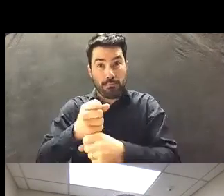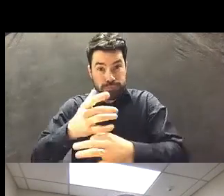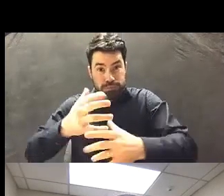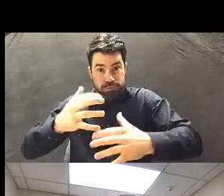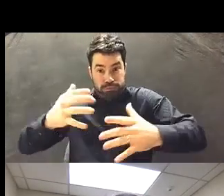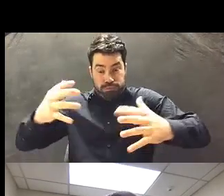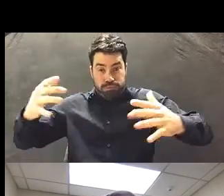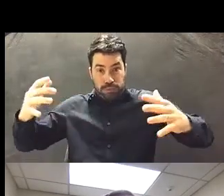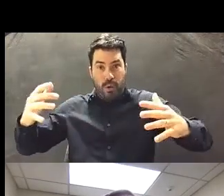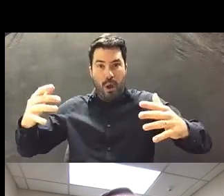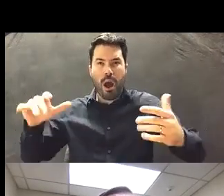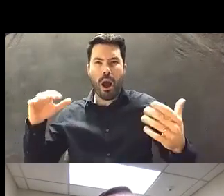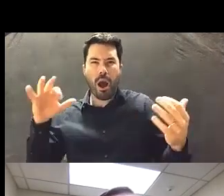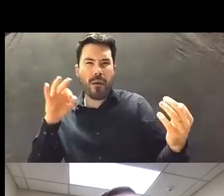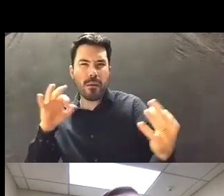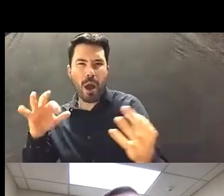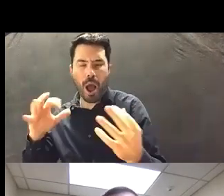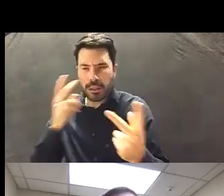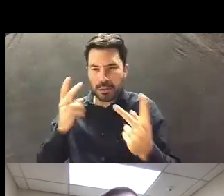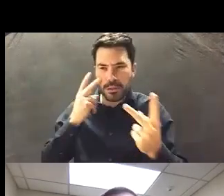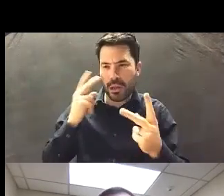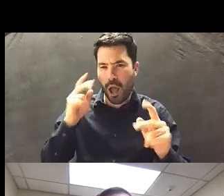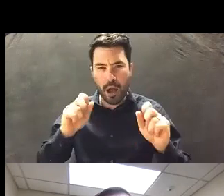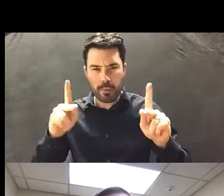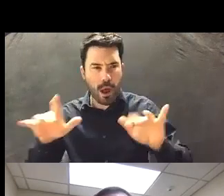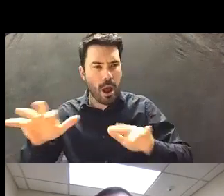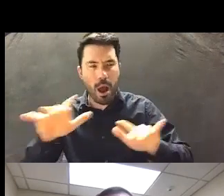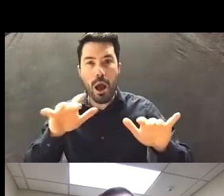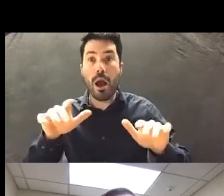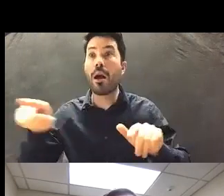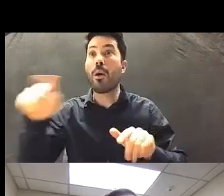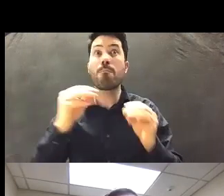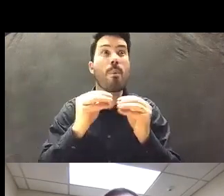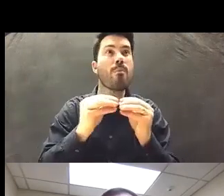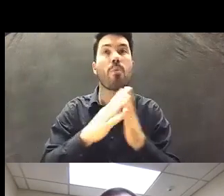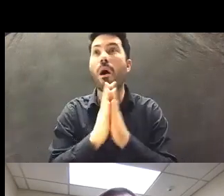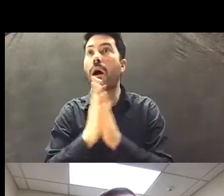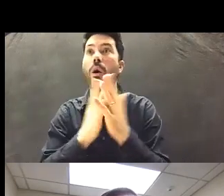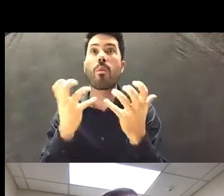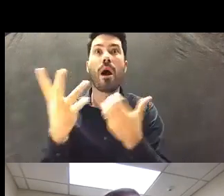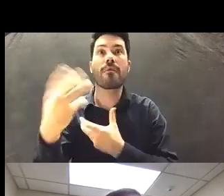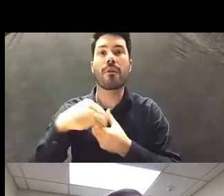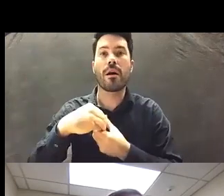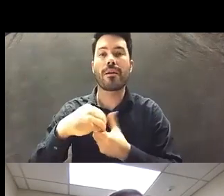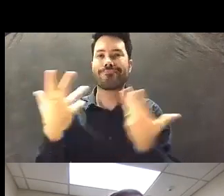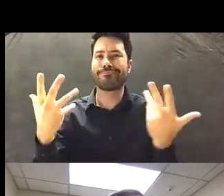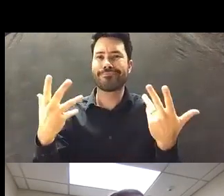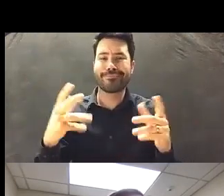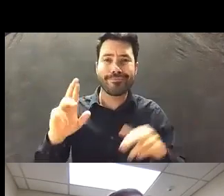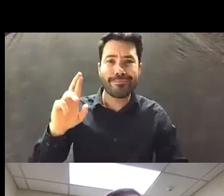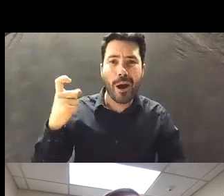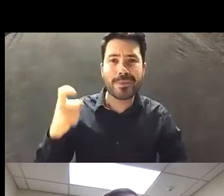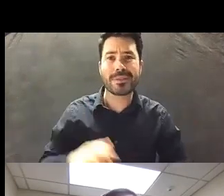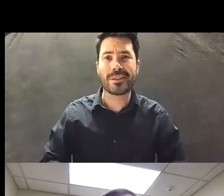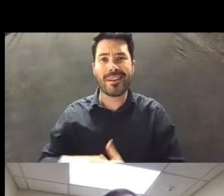receiving feedback and requests to participate from across the organization, from colleagues in pharmacy and finance, our